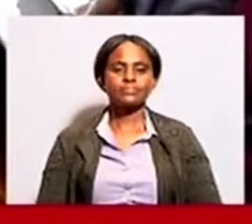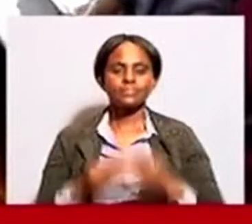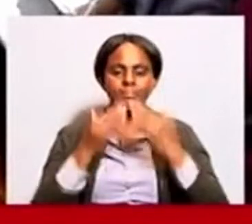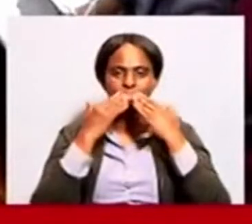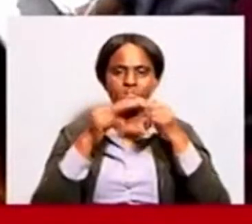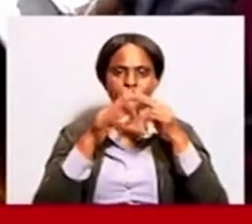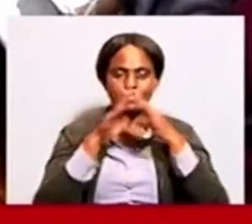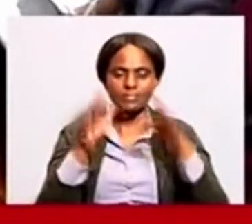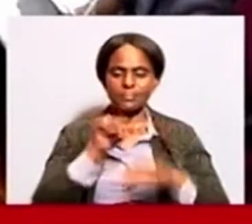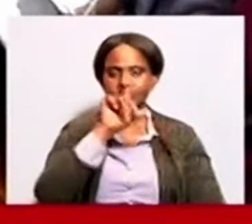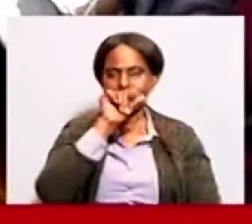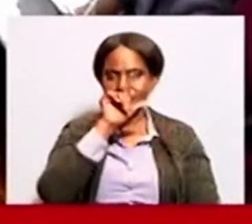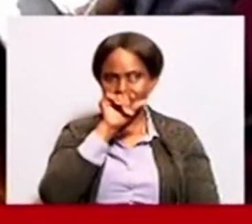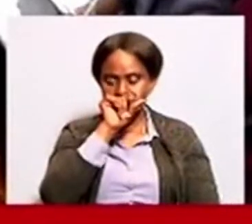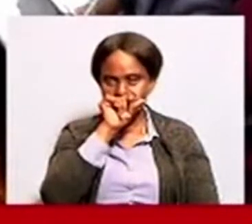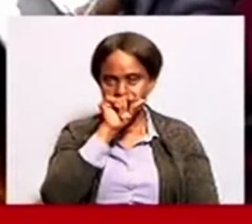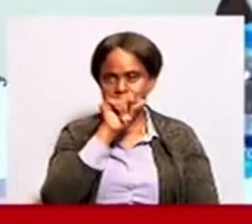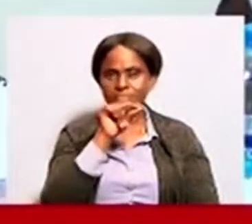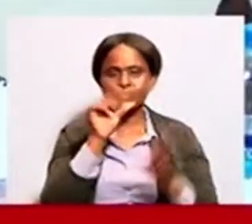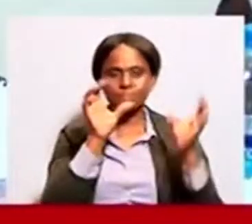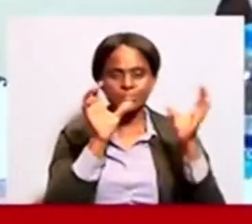Livingston City Council,